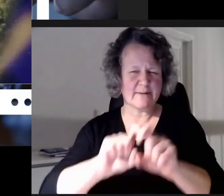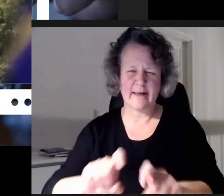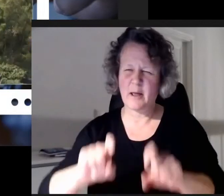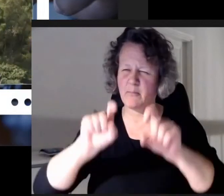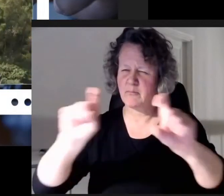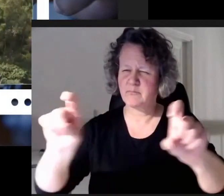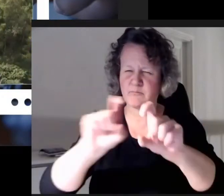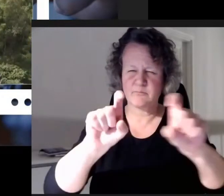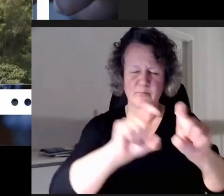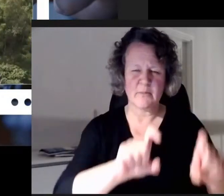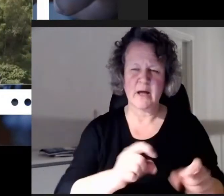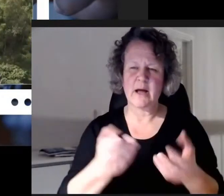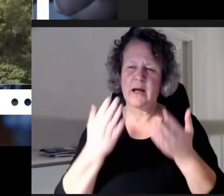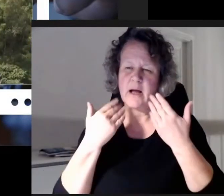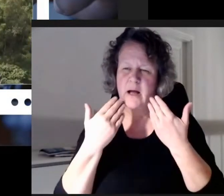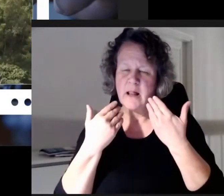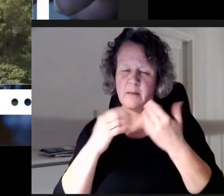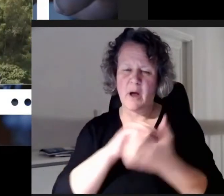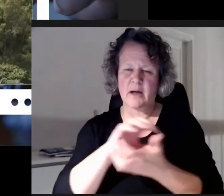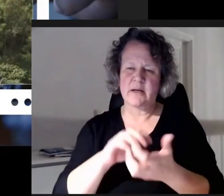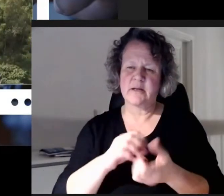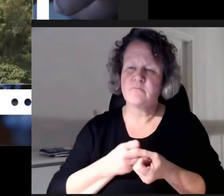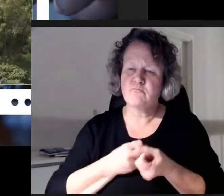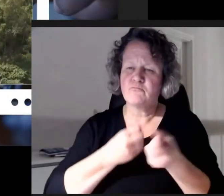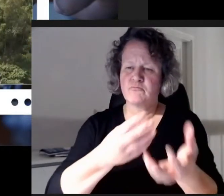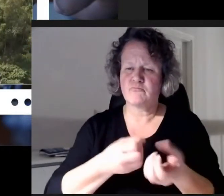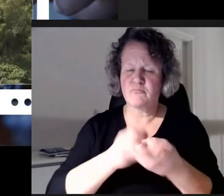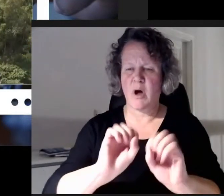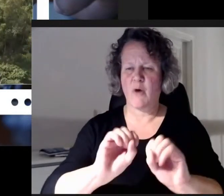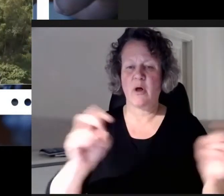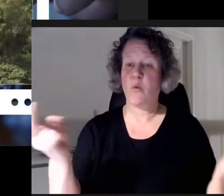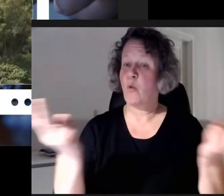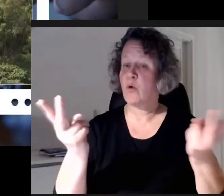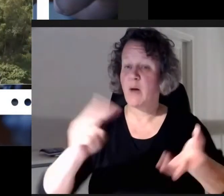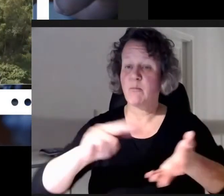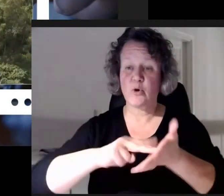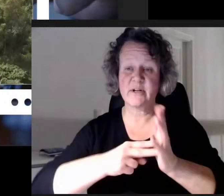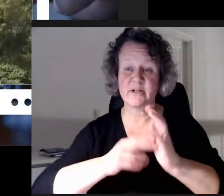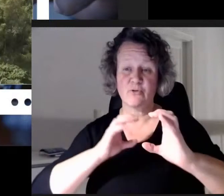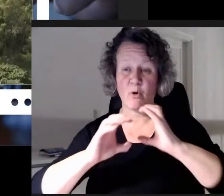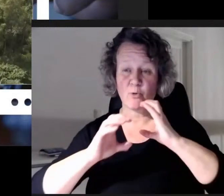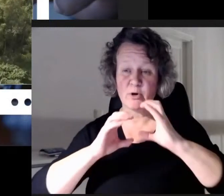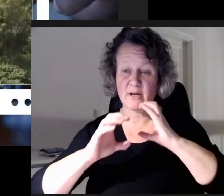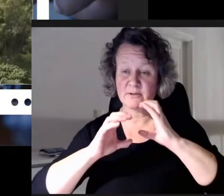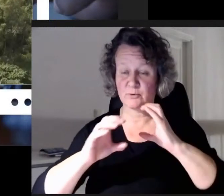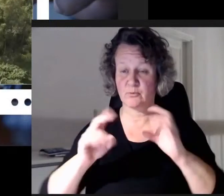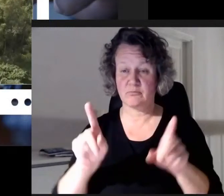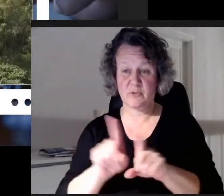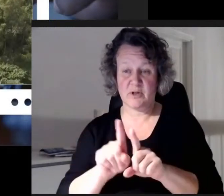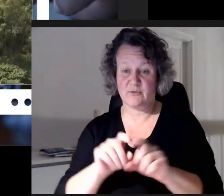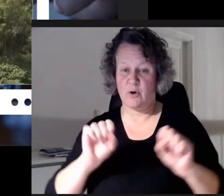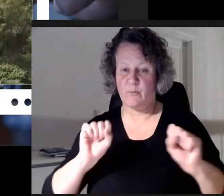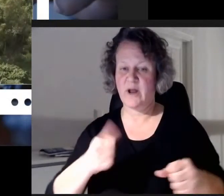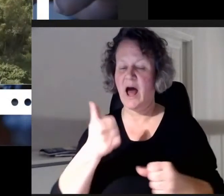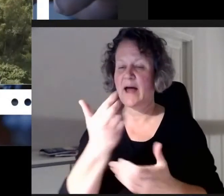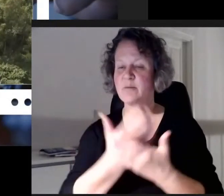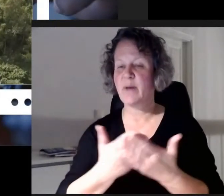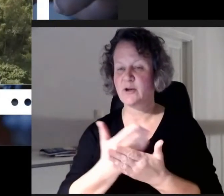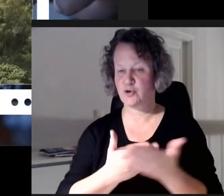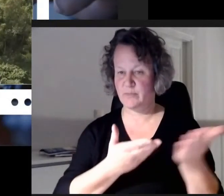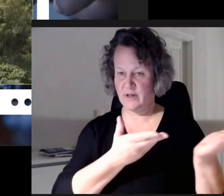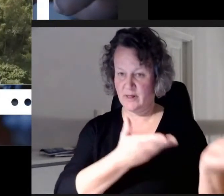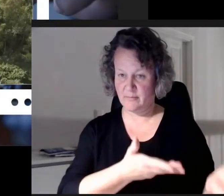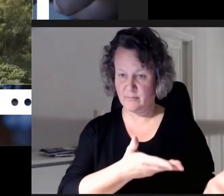crisis are reported and enlightening takes place. This can also be political communication, like, for example, this is